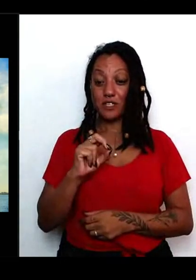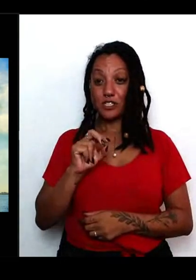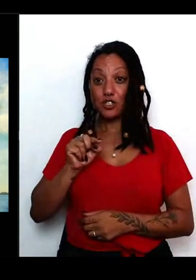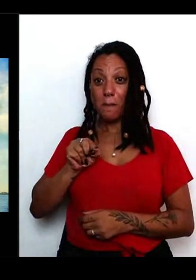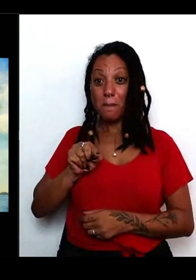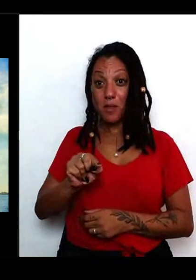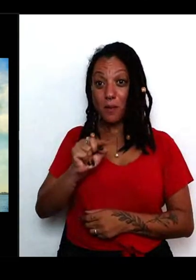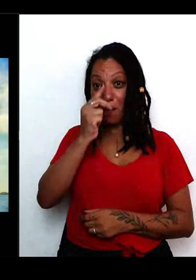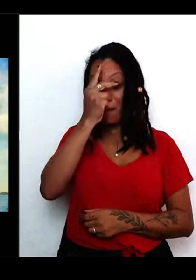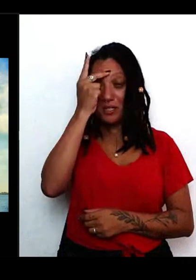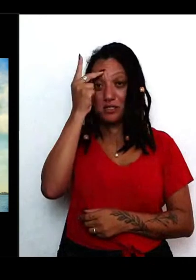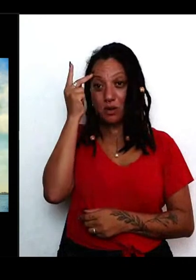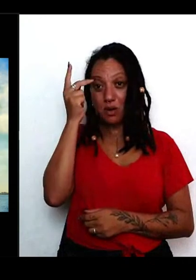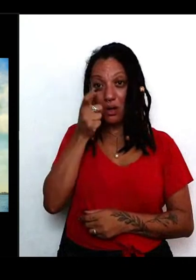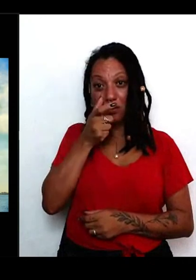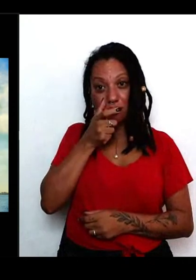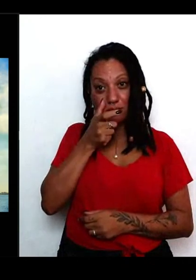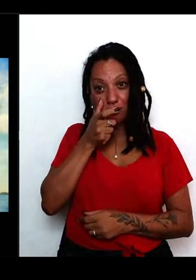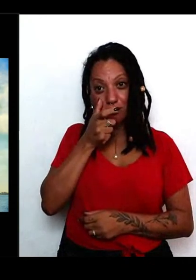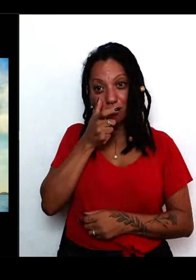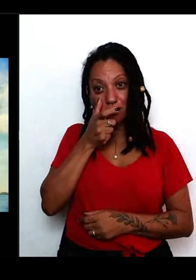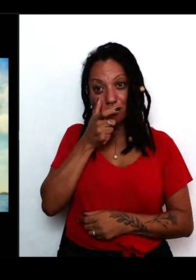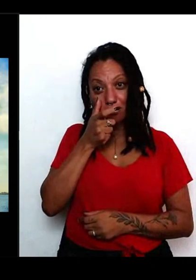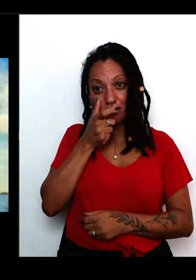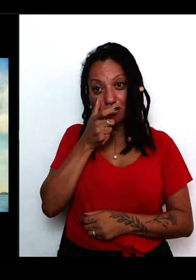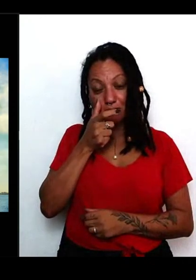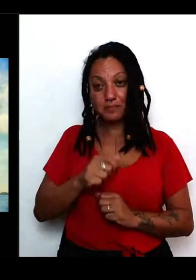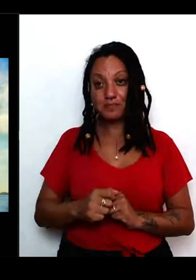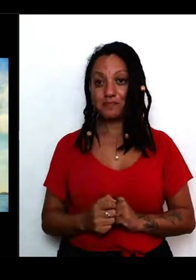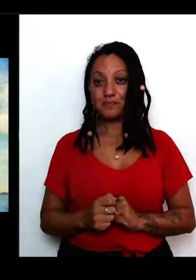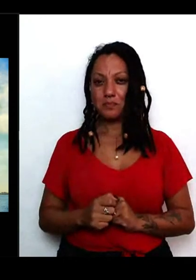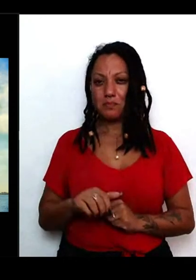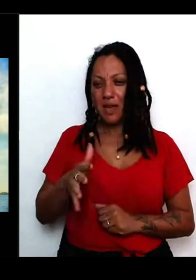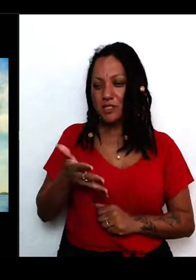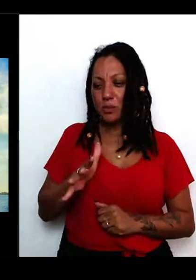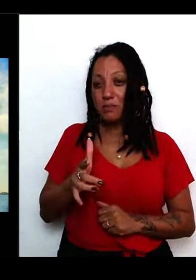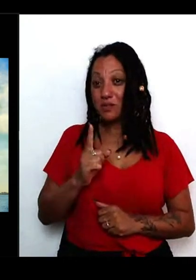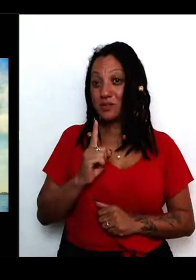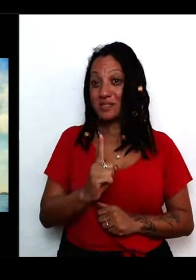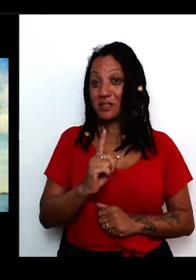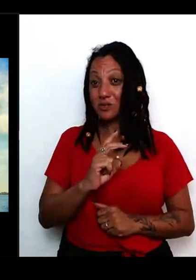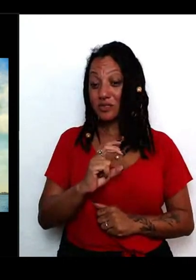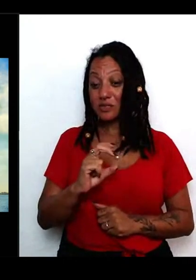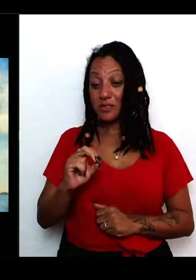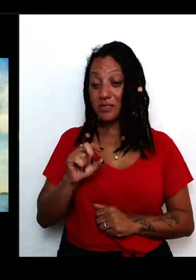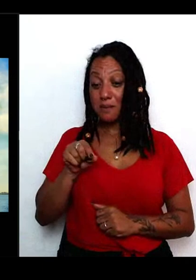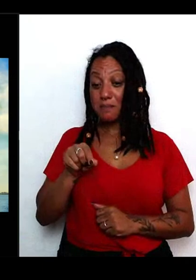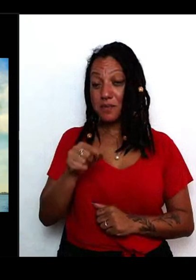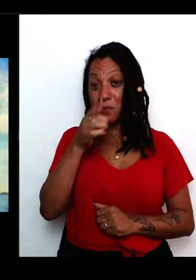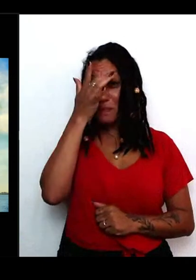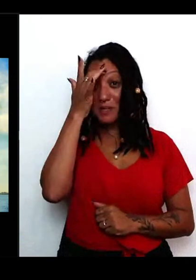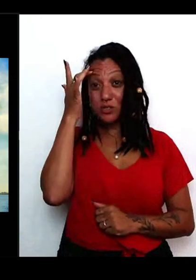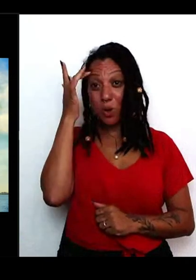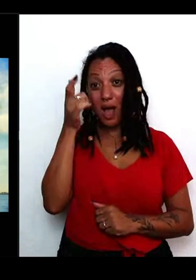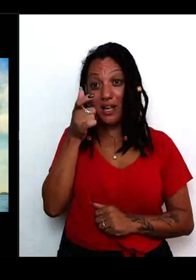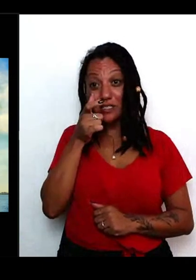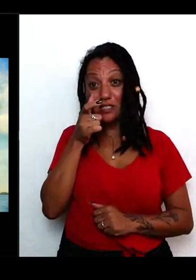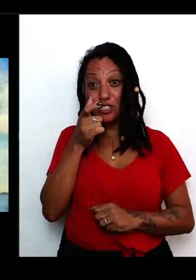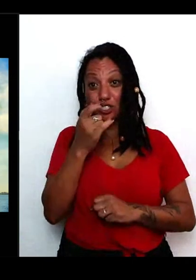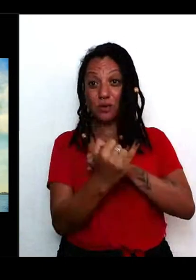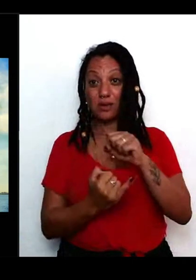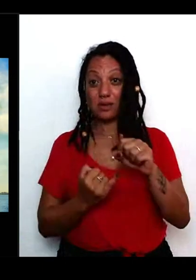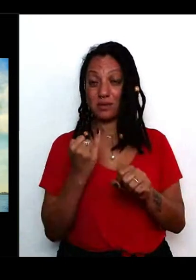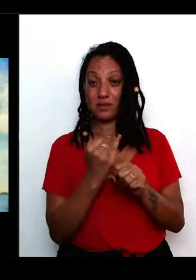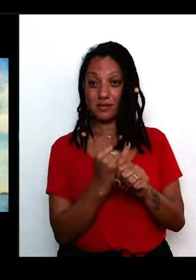hundred and fifty thousand people around the world who viewed this live streamed okay could I have the